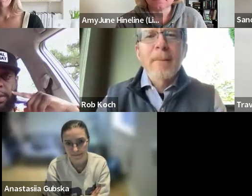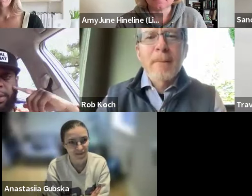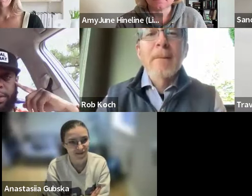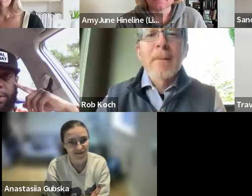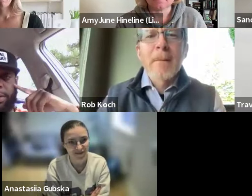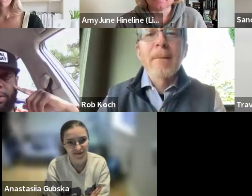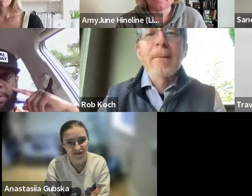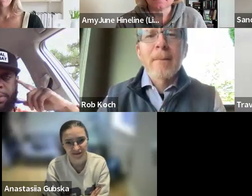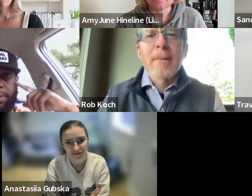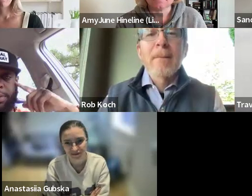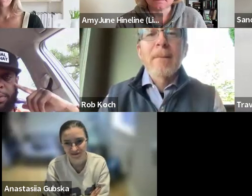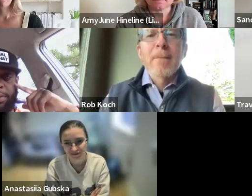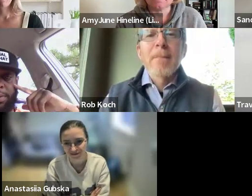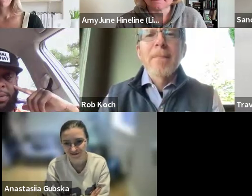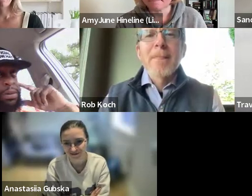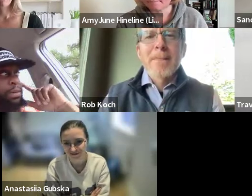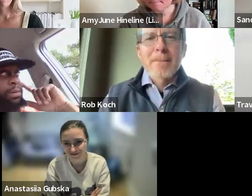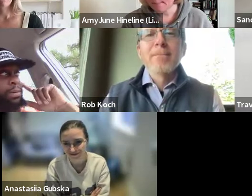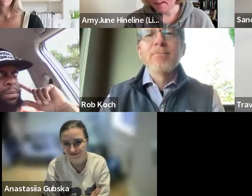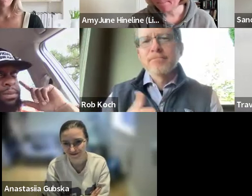that's the reason why I'm still learning ASL.